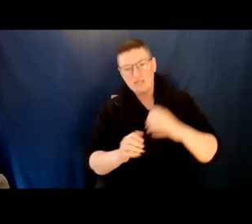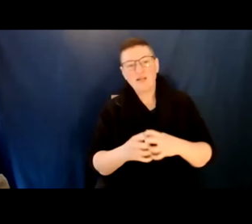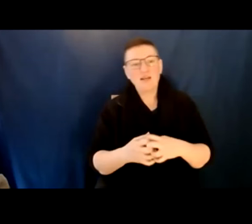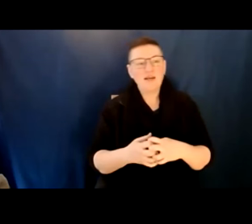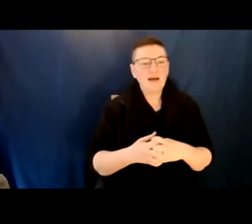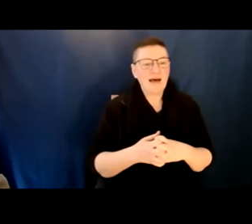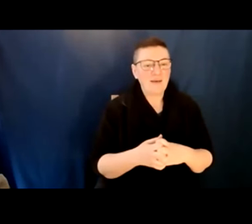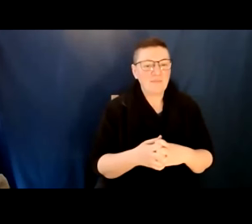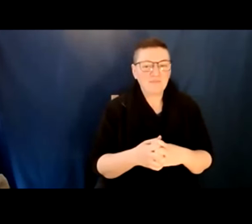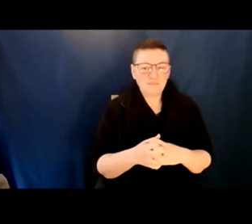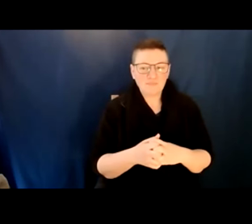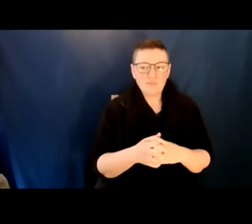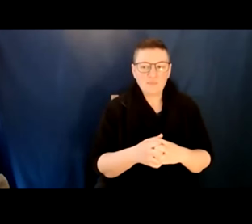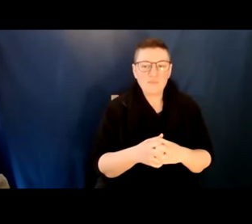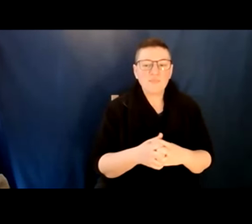discrete.